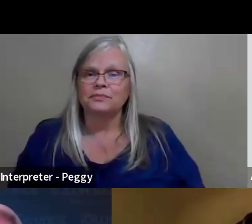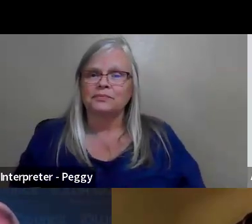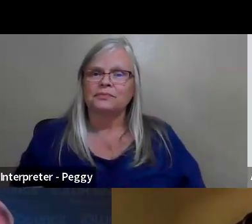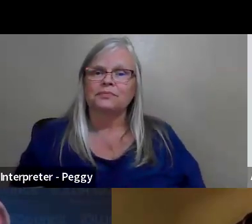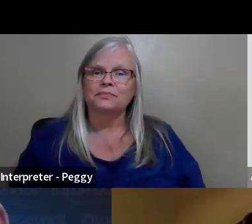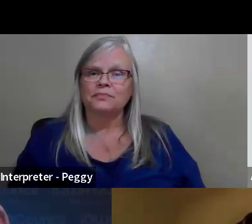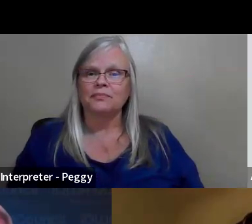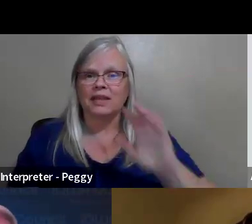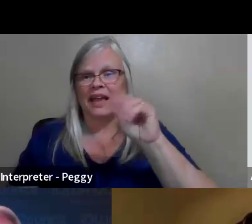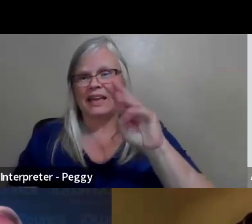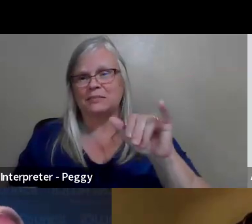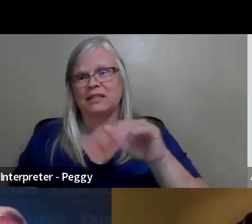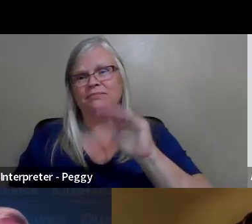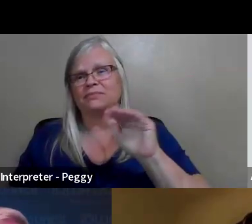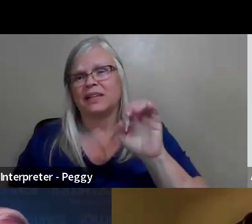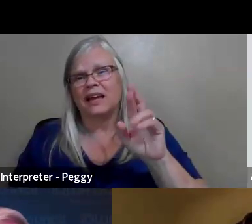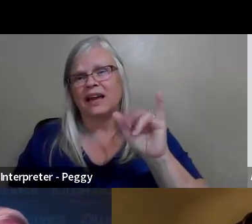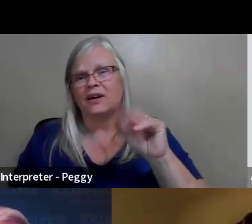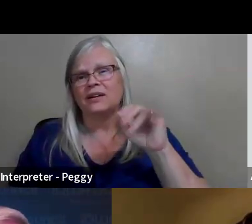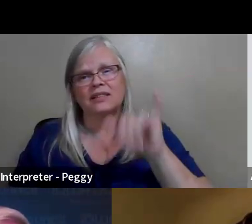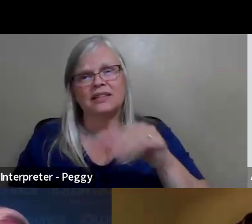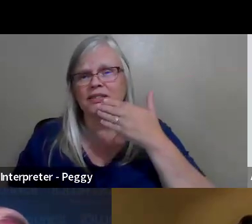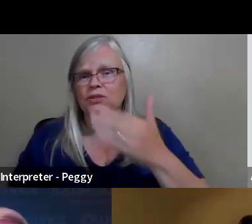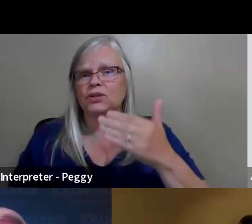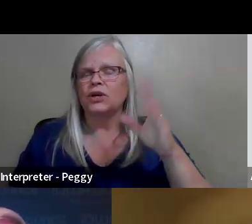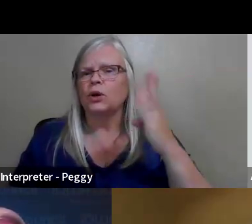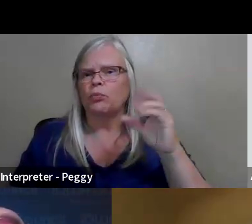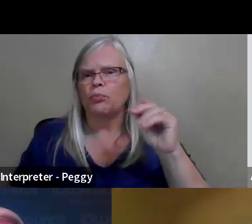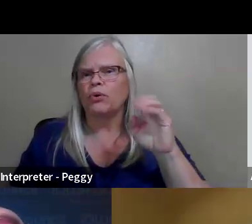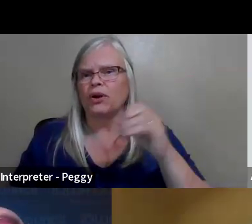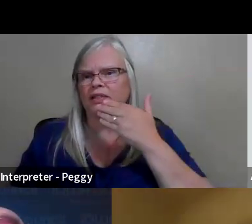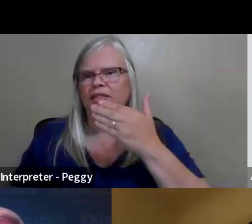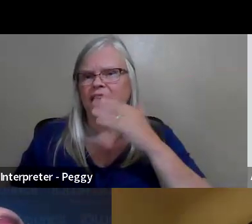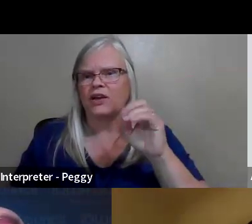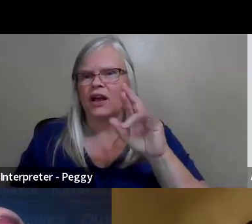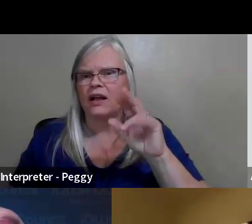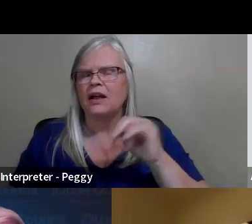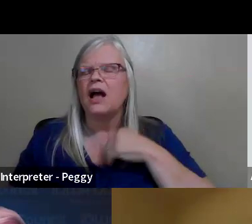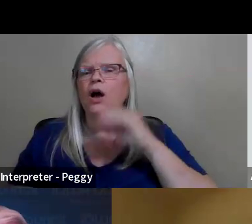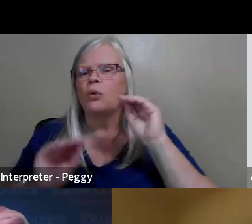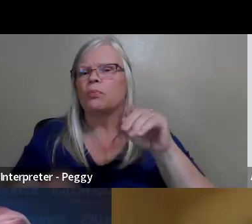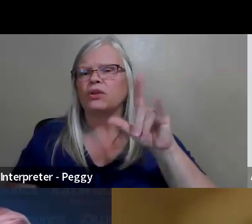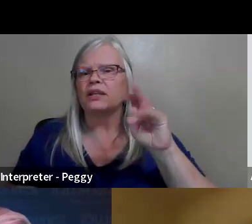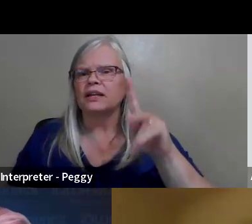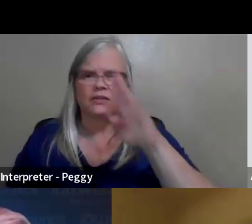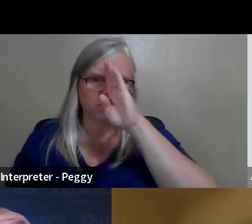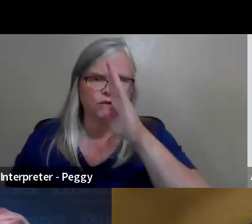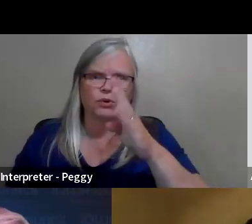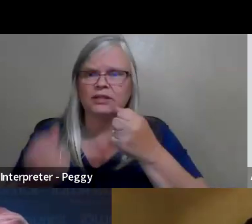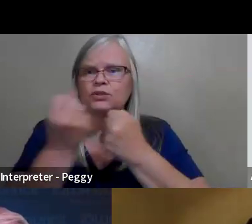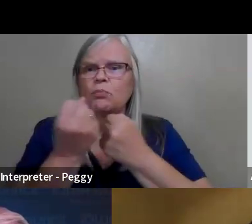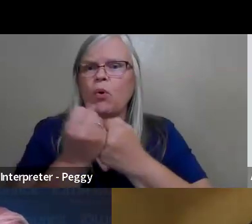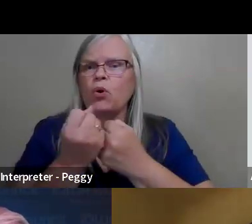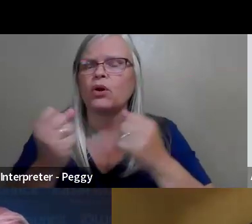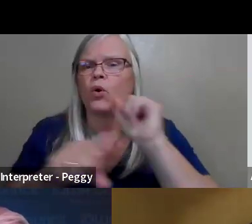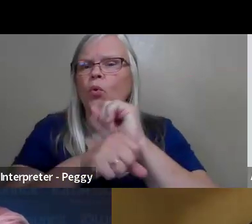Erin, this was so good. You have a Yes, great. thank you so much, Erin. I will put that link for the comment on direct support workers